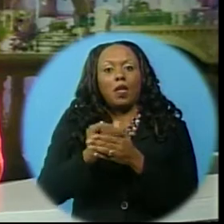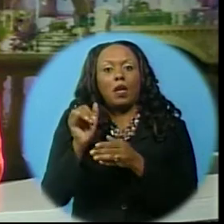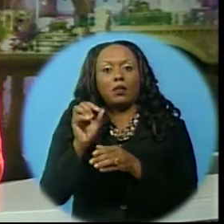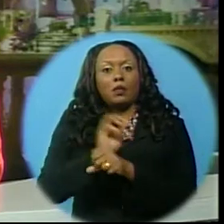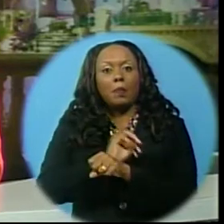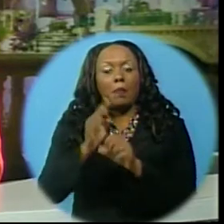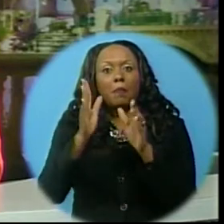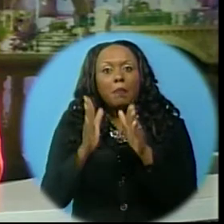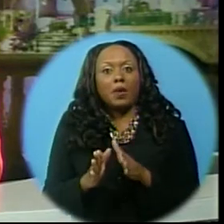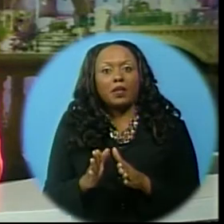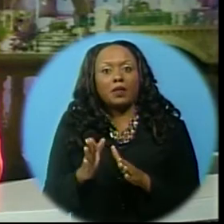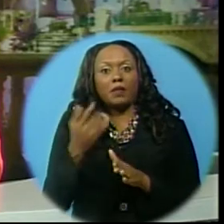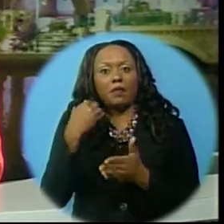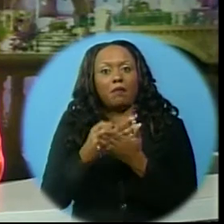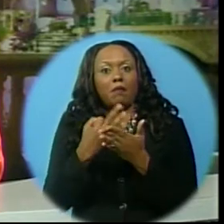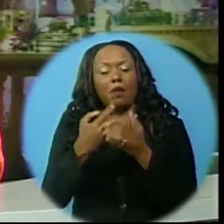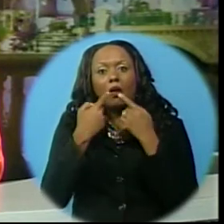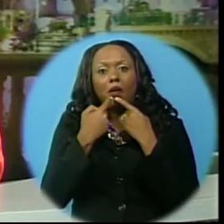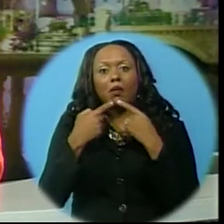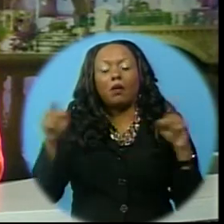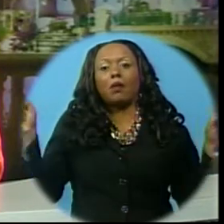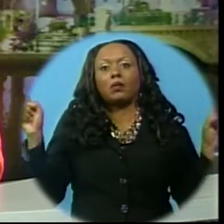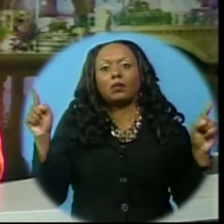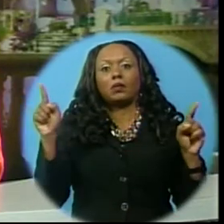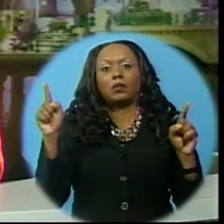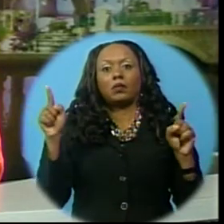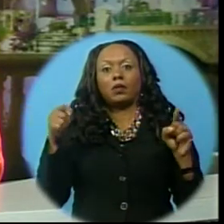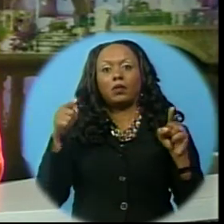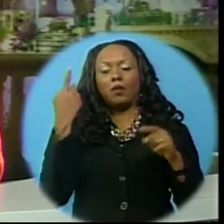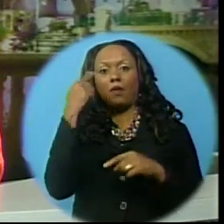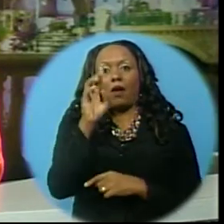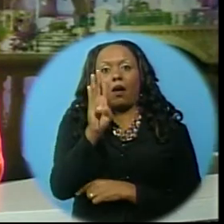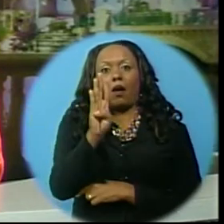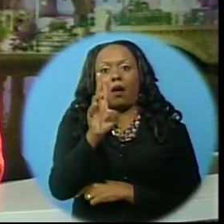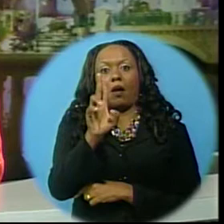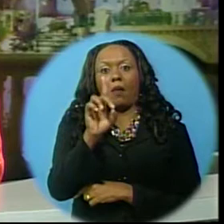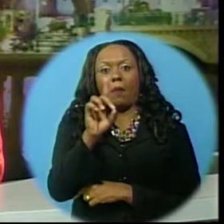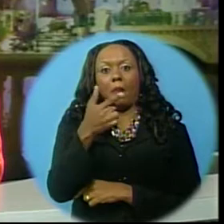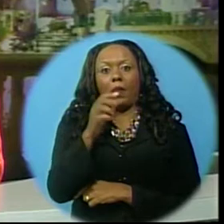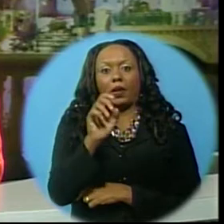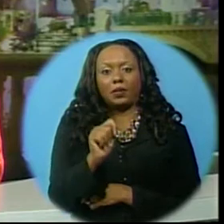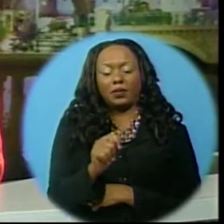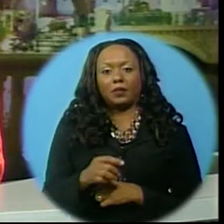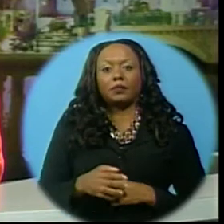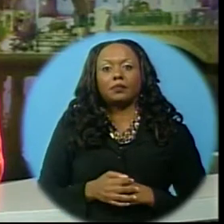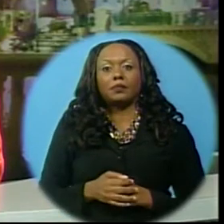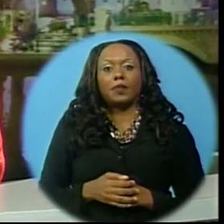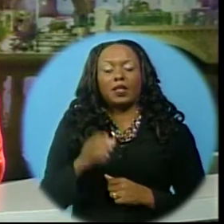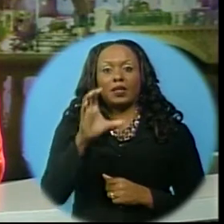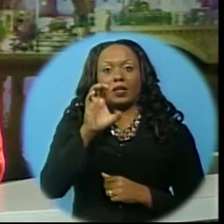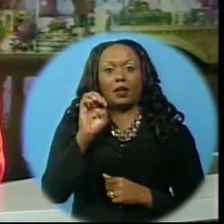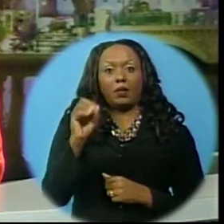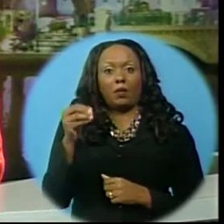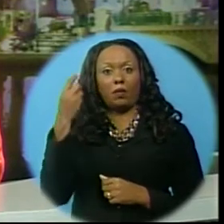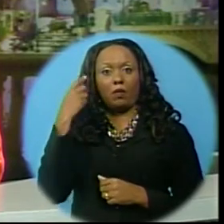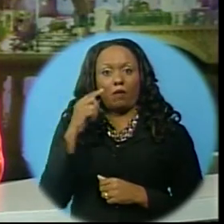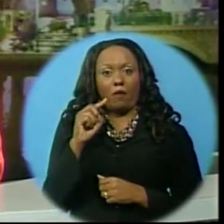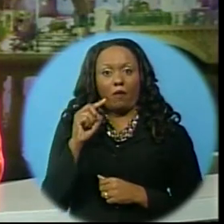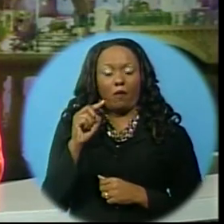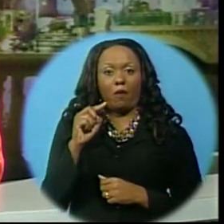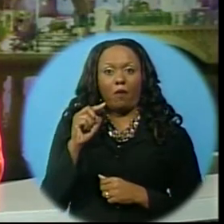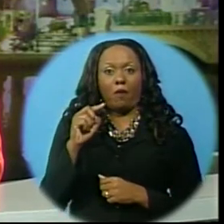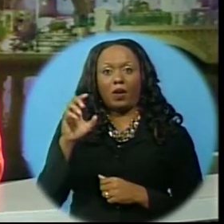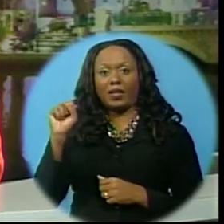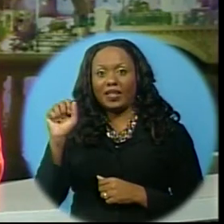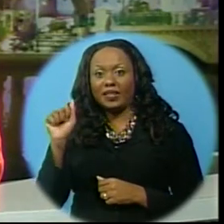Sinclair in his budget presentation. CEO and General Manager of Sagicor Life Incorporated, Edward Clark, says the industry has